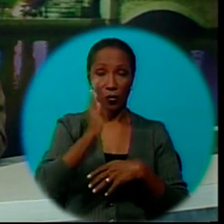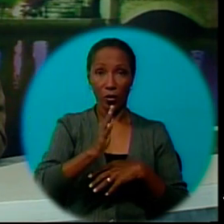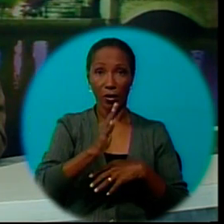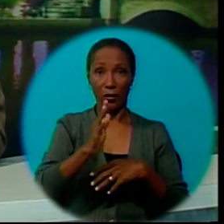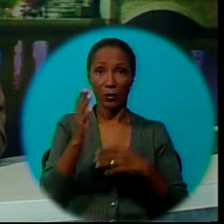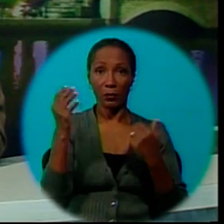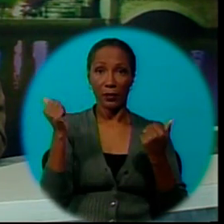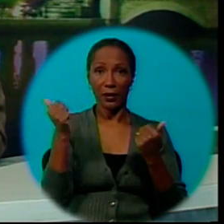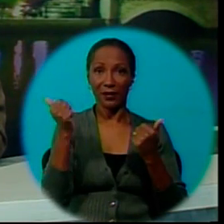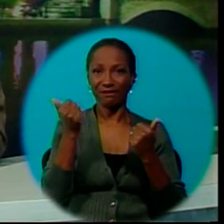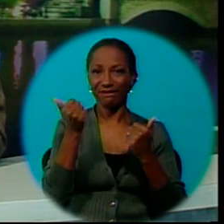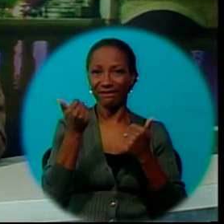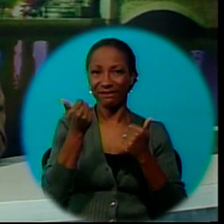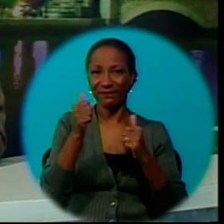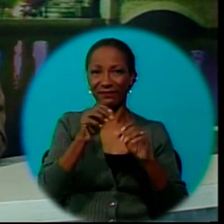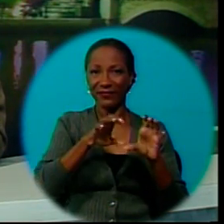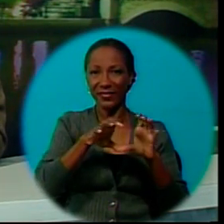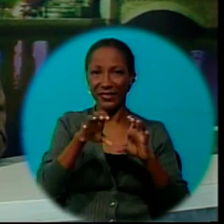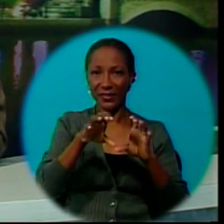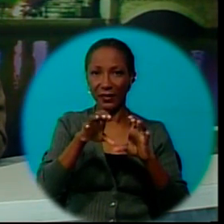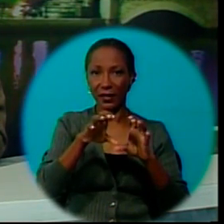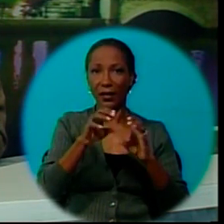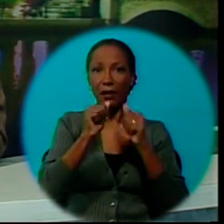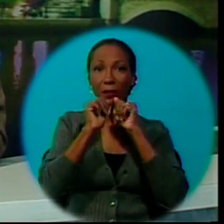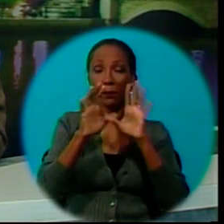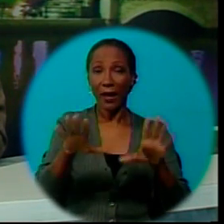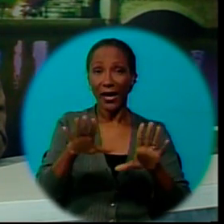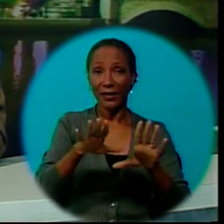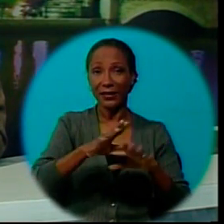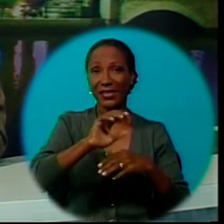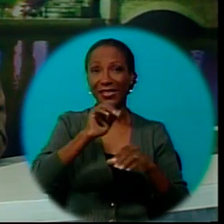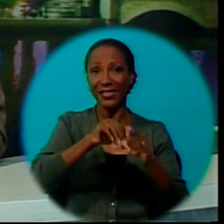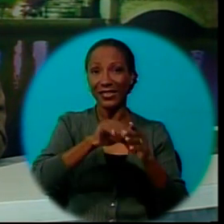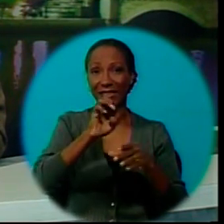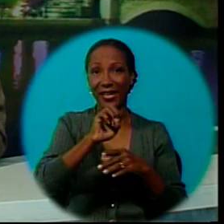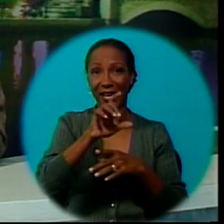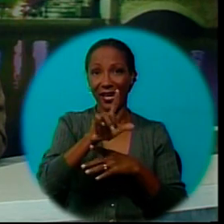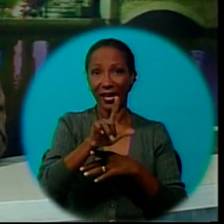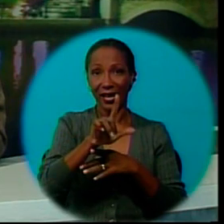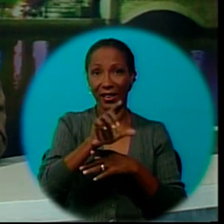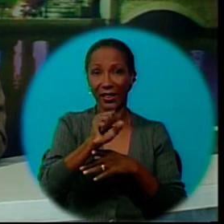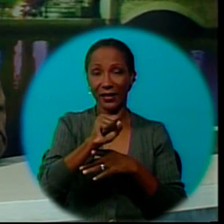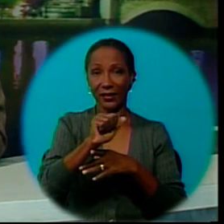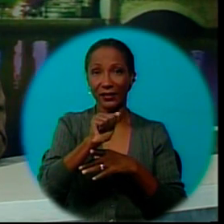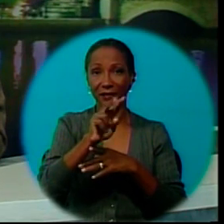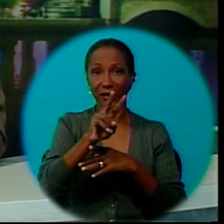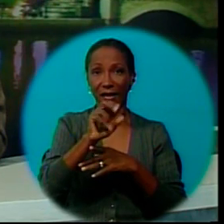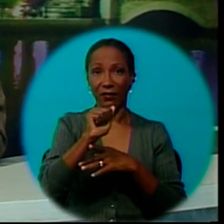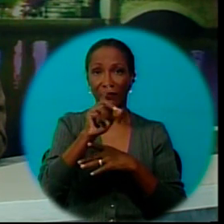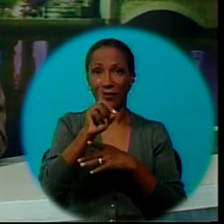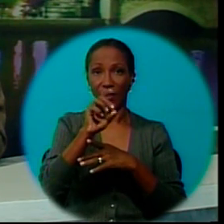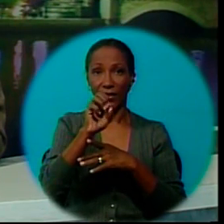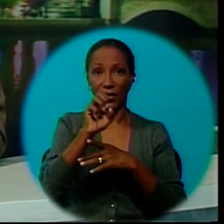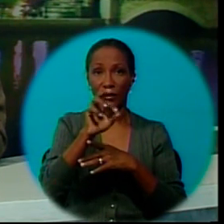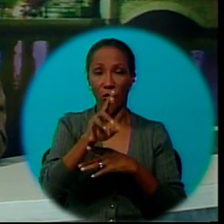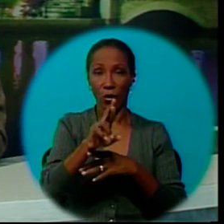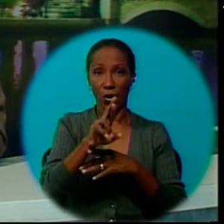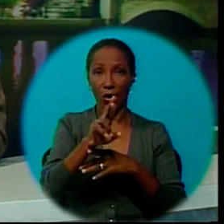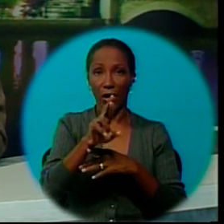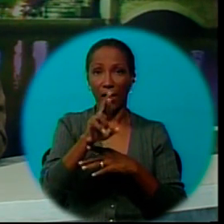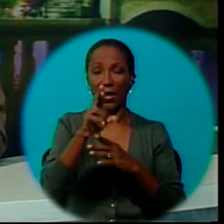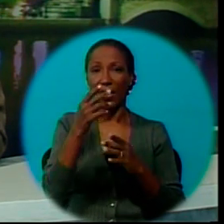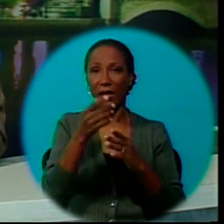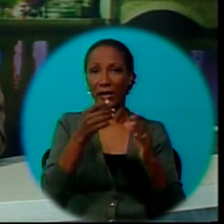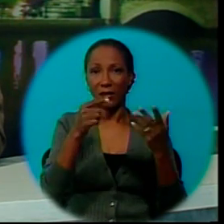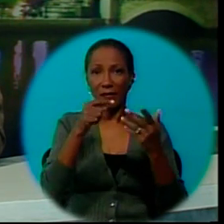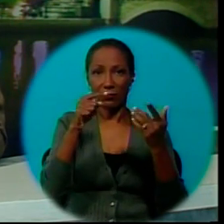May 23rd, in El Salvador. In the Catholic faith, beatification is the final stage before sainthood. Father